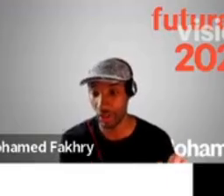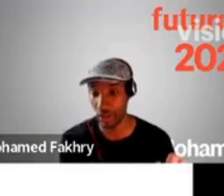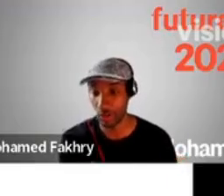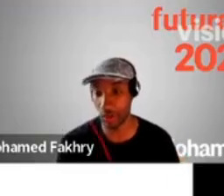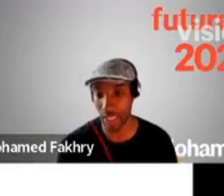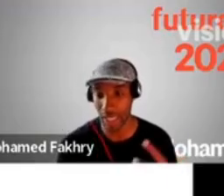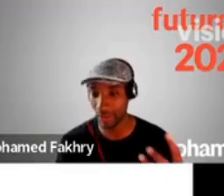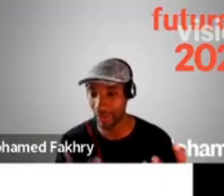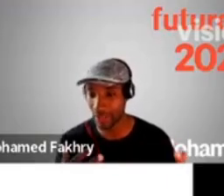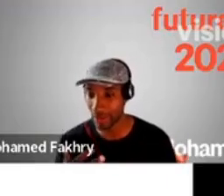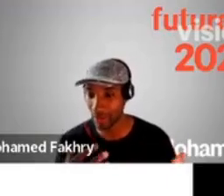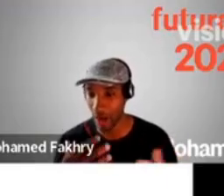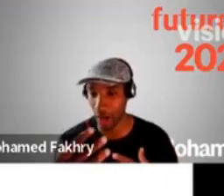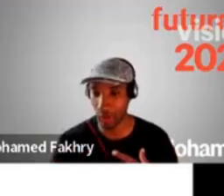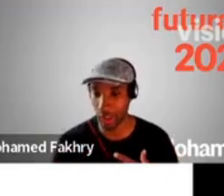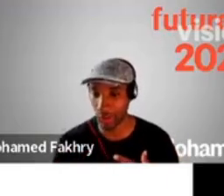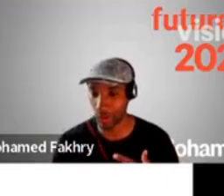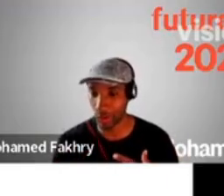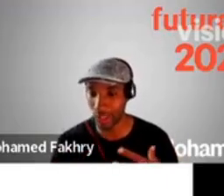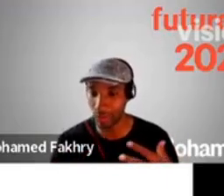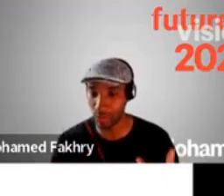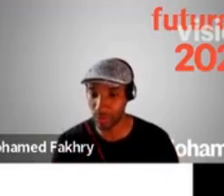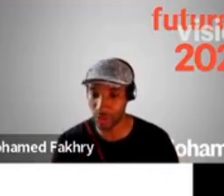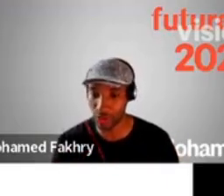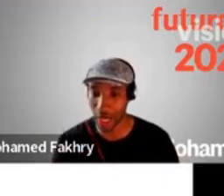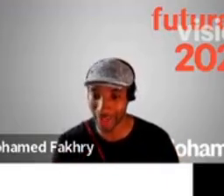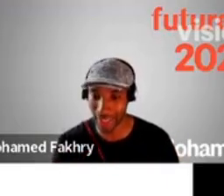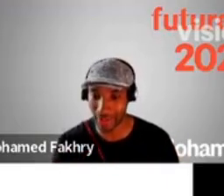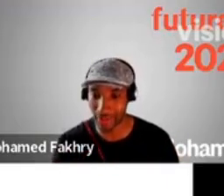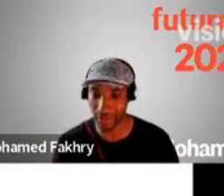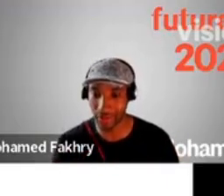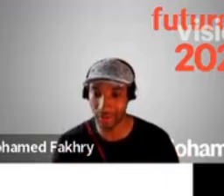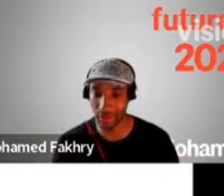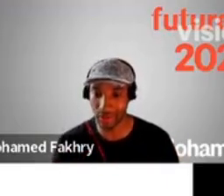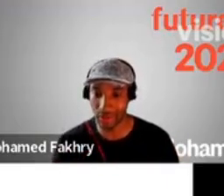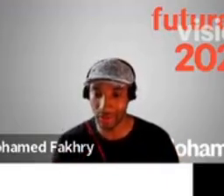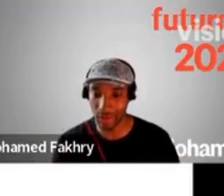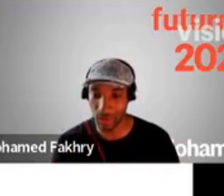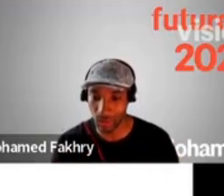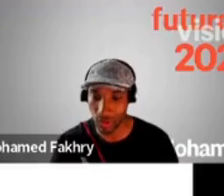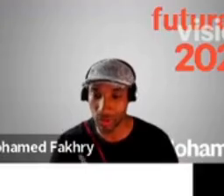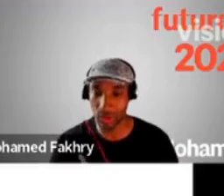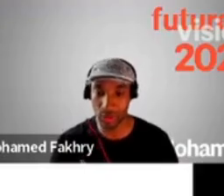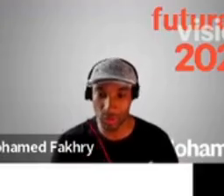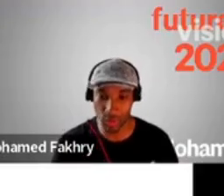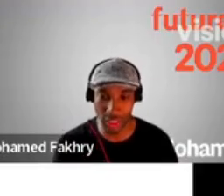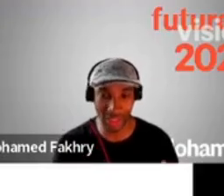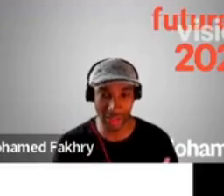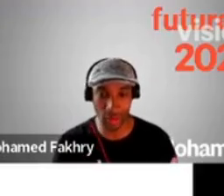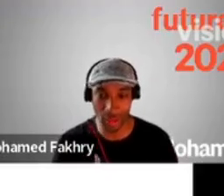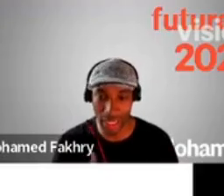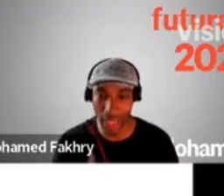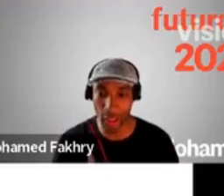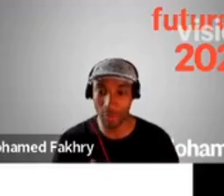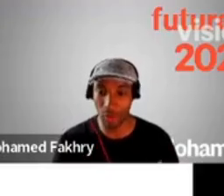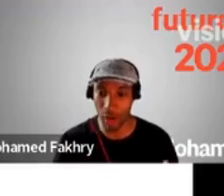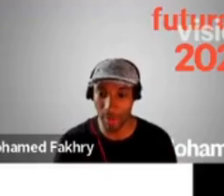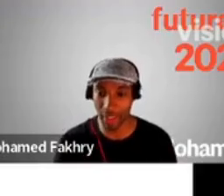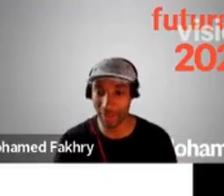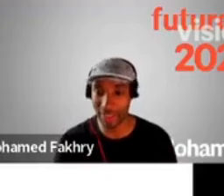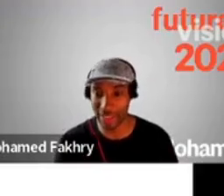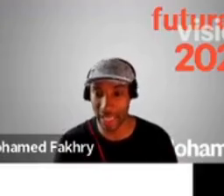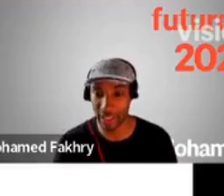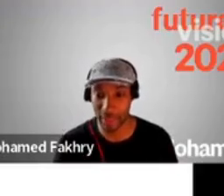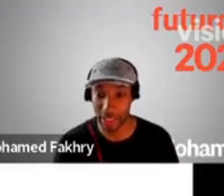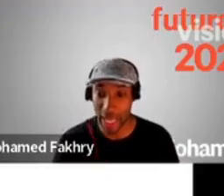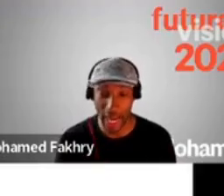speaker. So those are kind of like the part where, we need to push architect we need to push architects to look a little bit more about